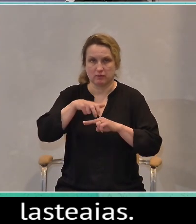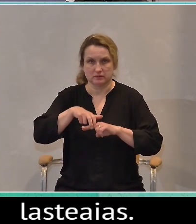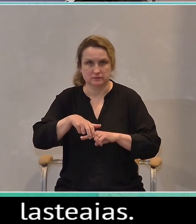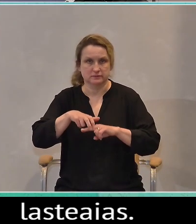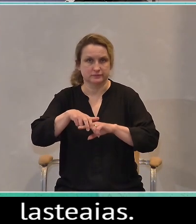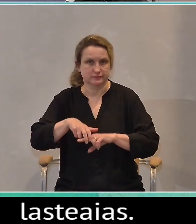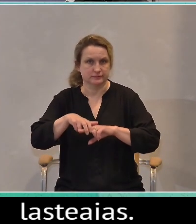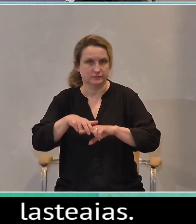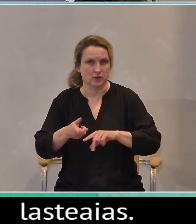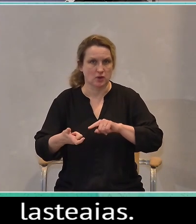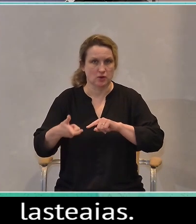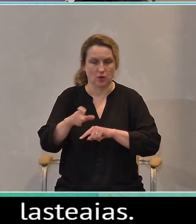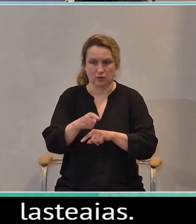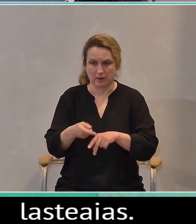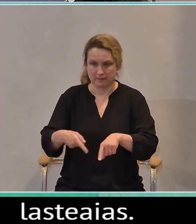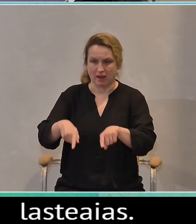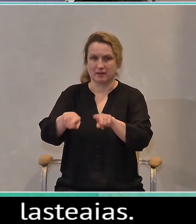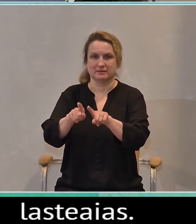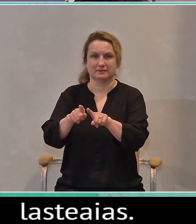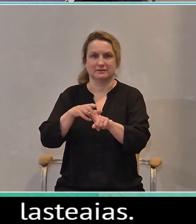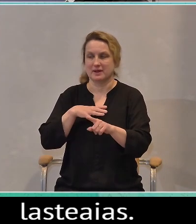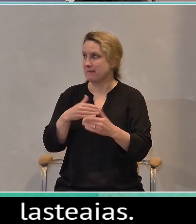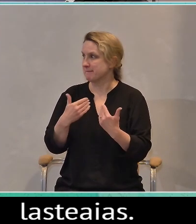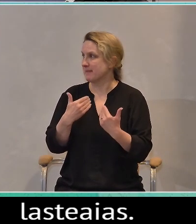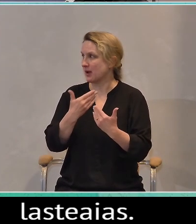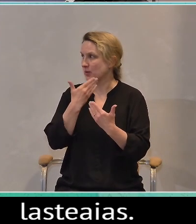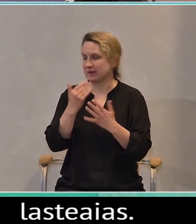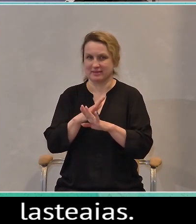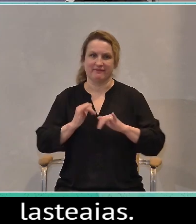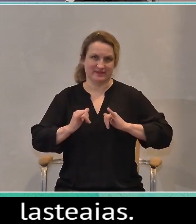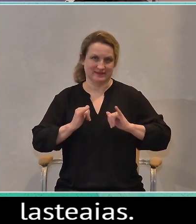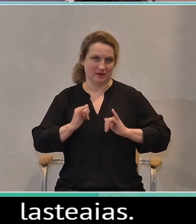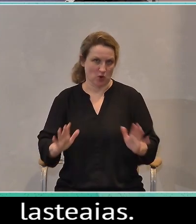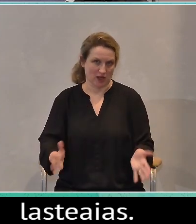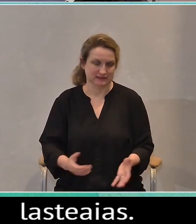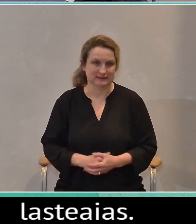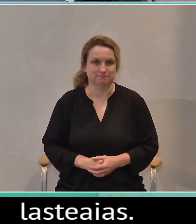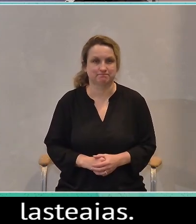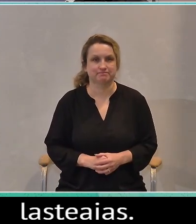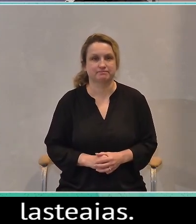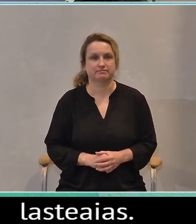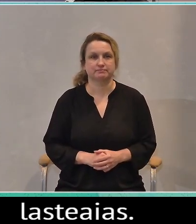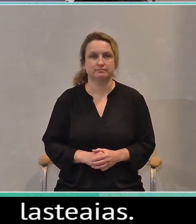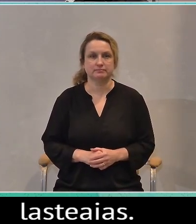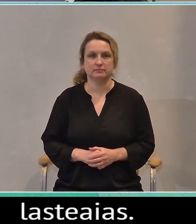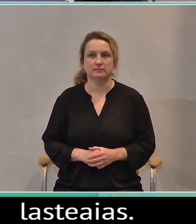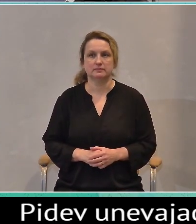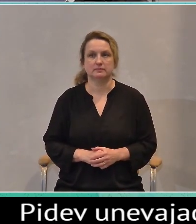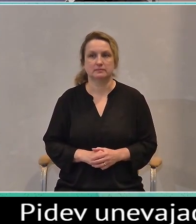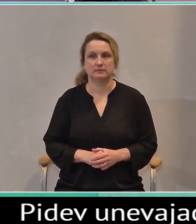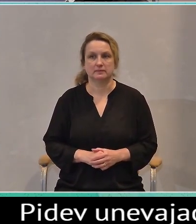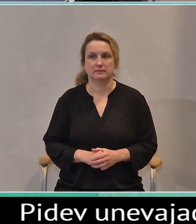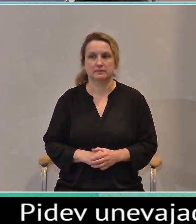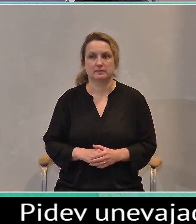I constantly told my mom that it was painful for me to stand, and I usually chose to sit